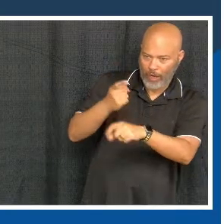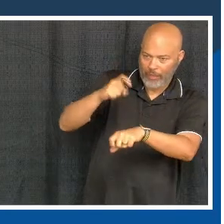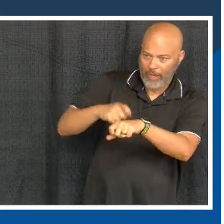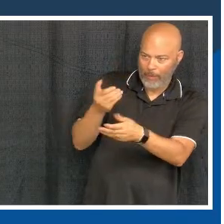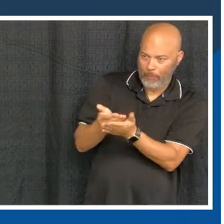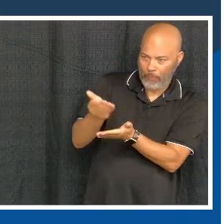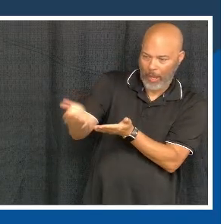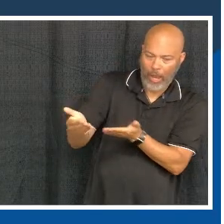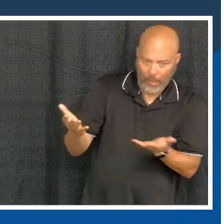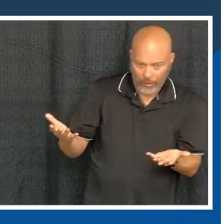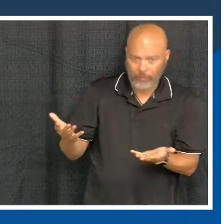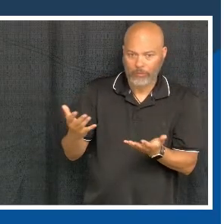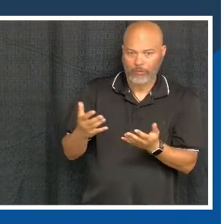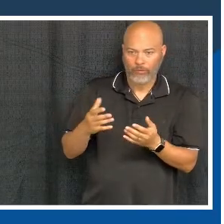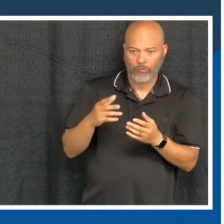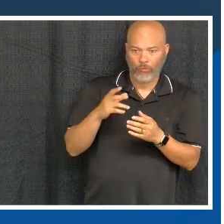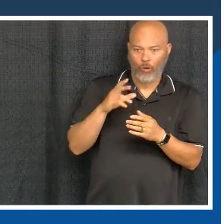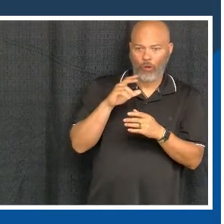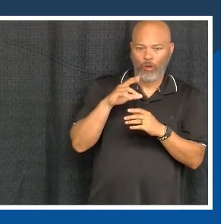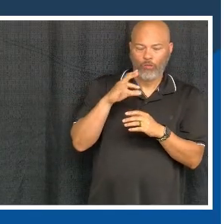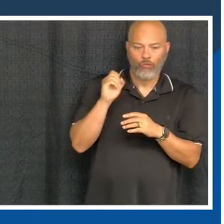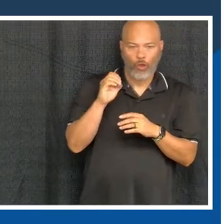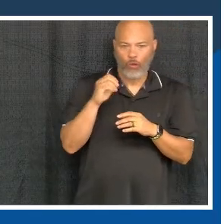actually pull the trigger. So we don't